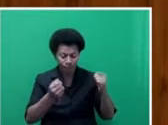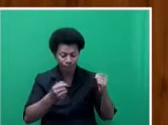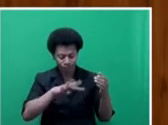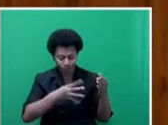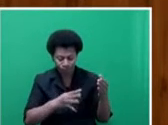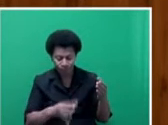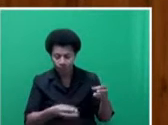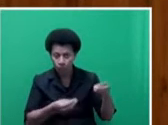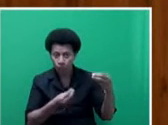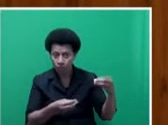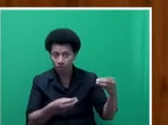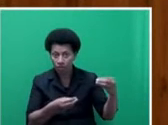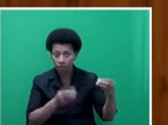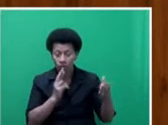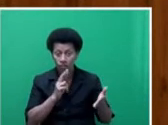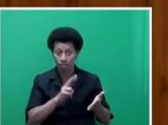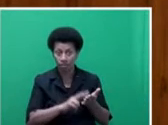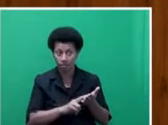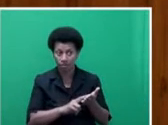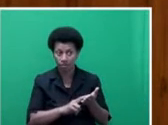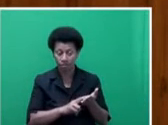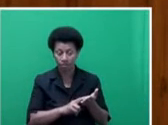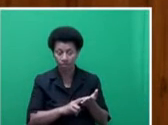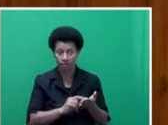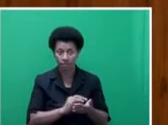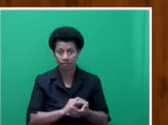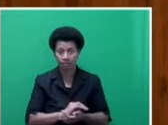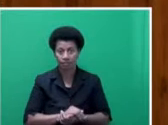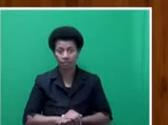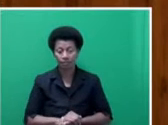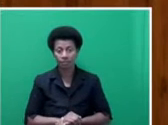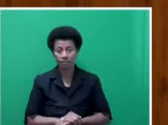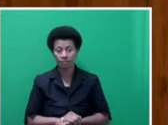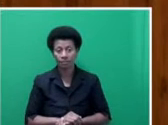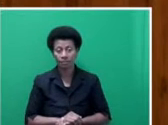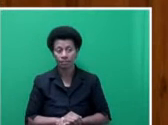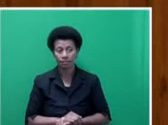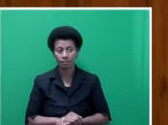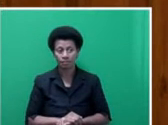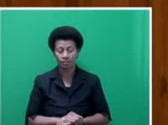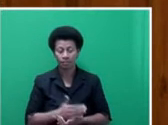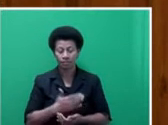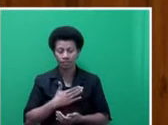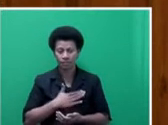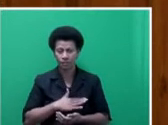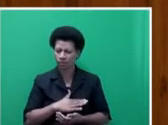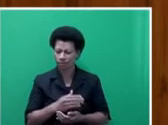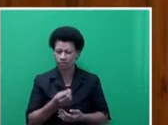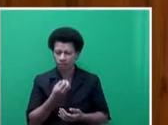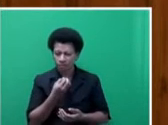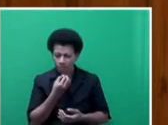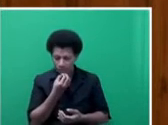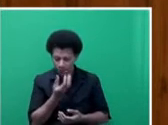audit report that was actually before us. Just in very nutshell, I would like to actually say the land bank initiative,